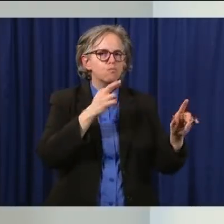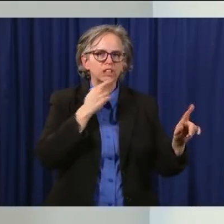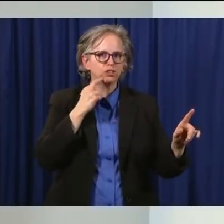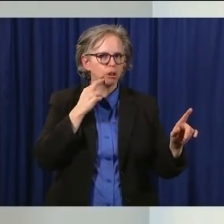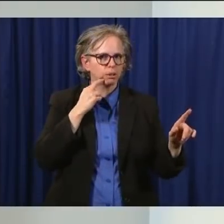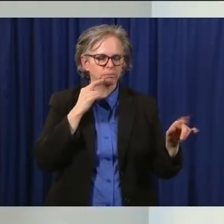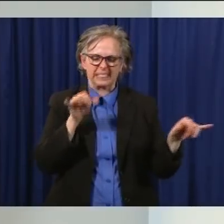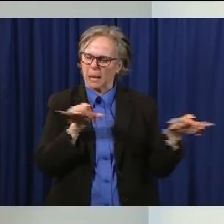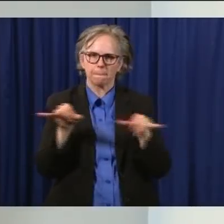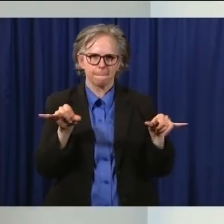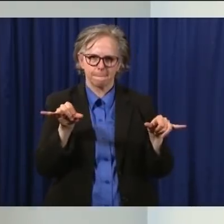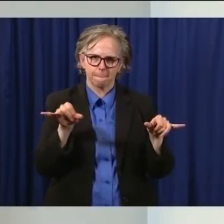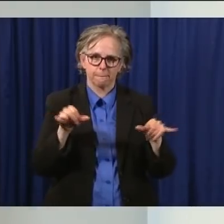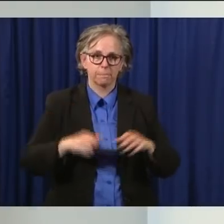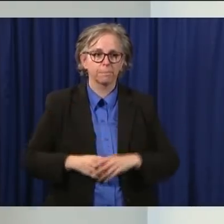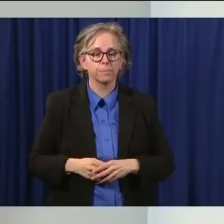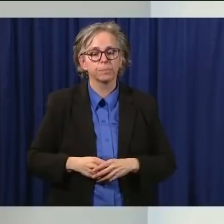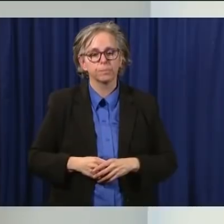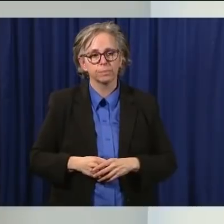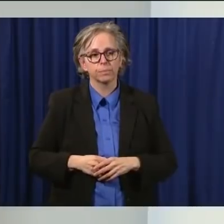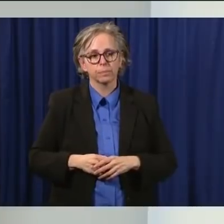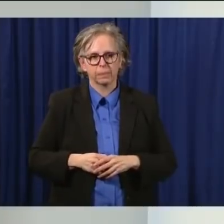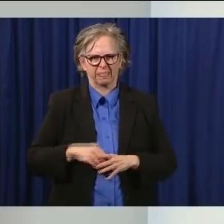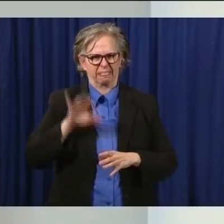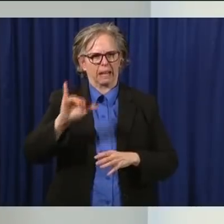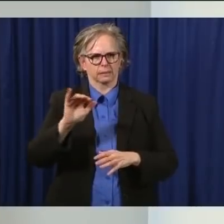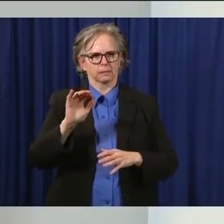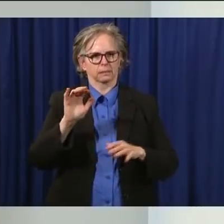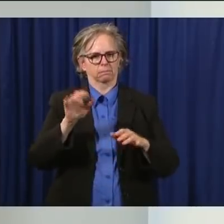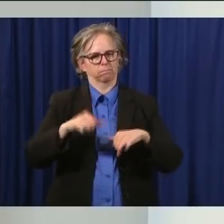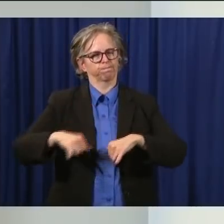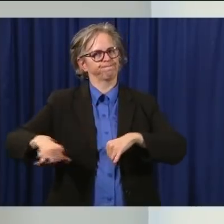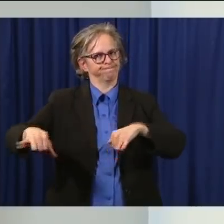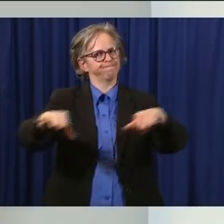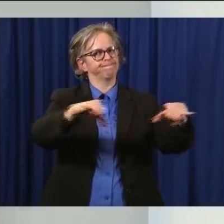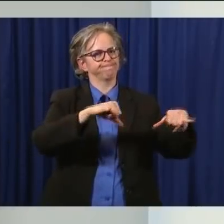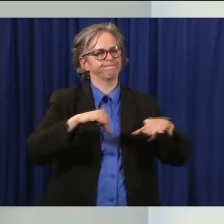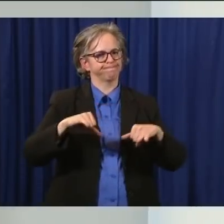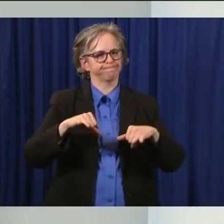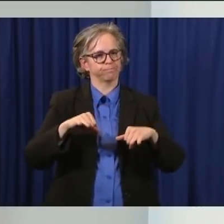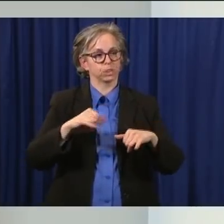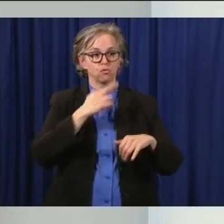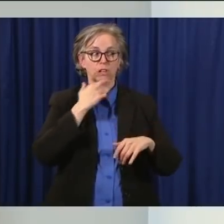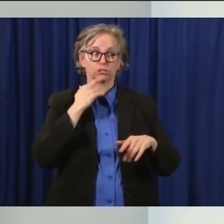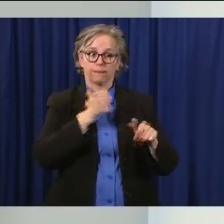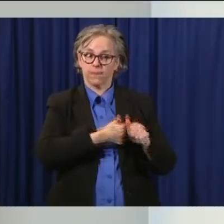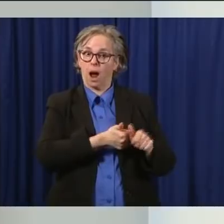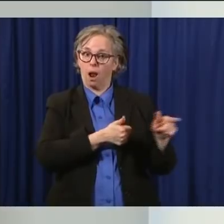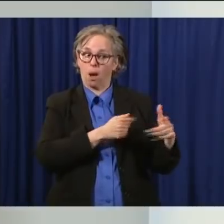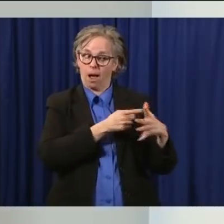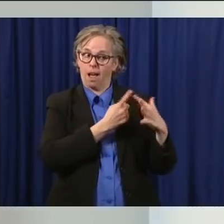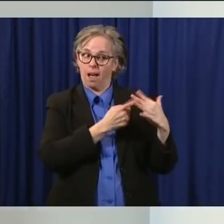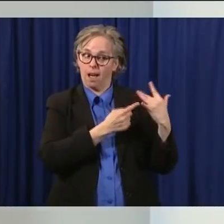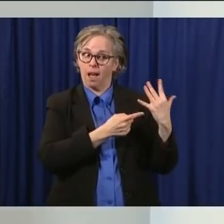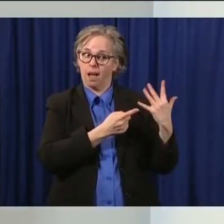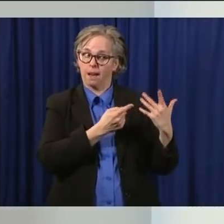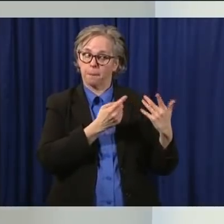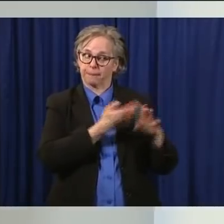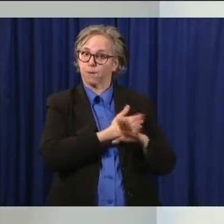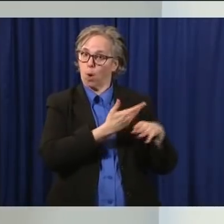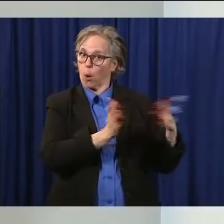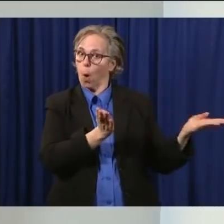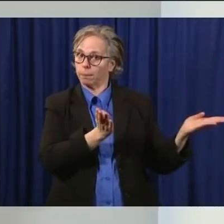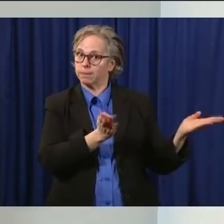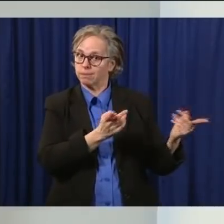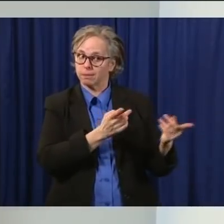and that's the standard under which they are opening. As far as at a private